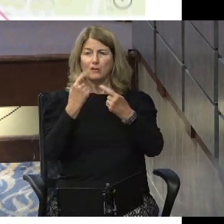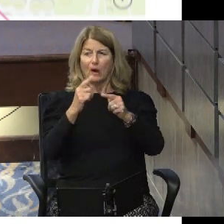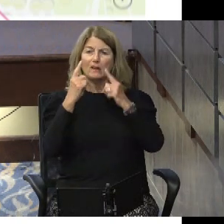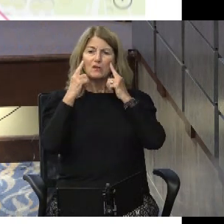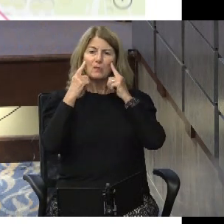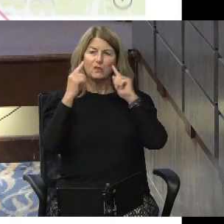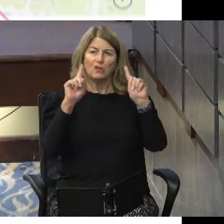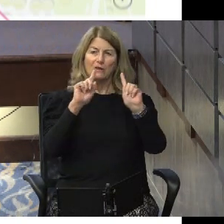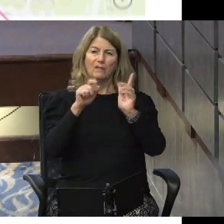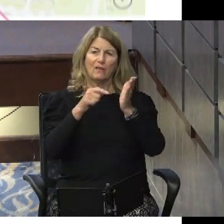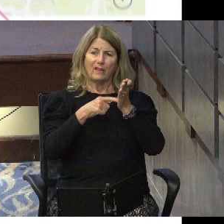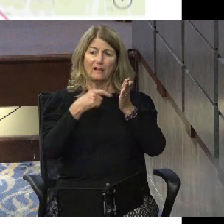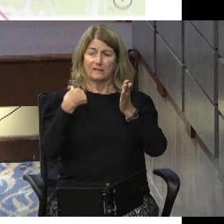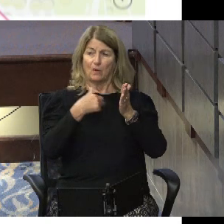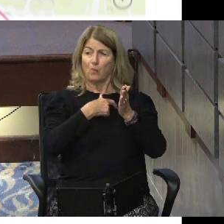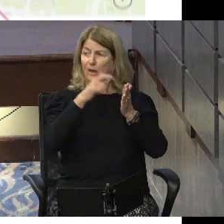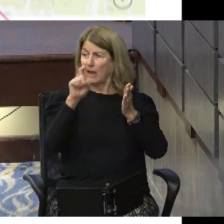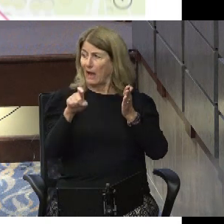to